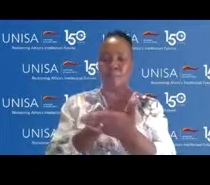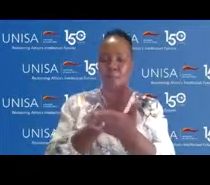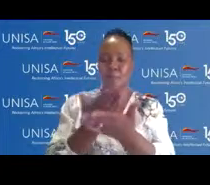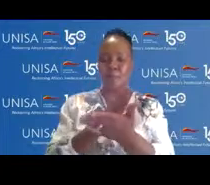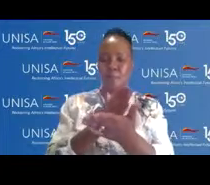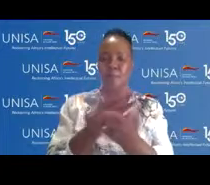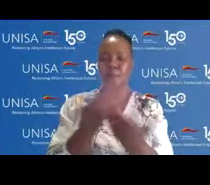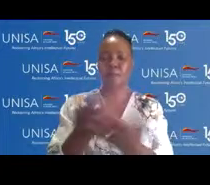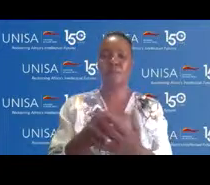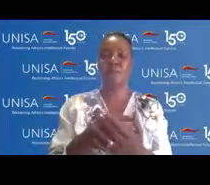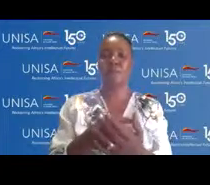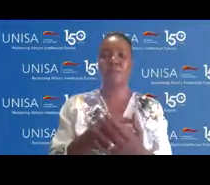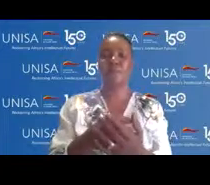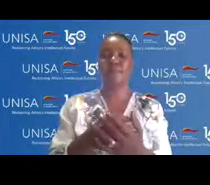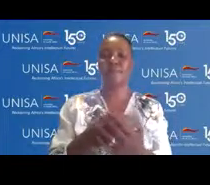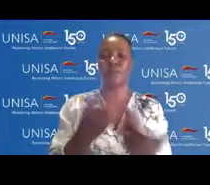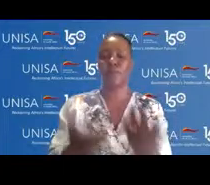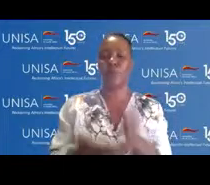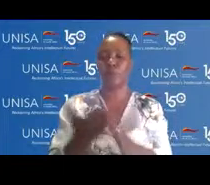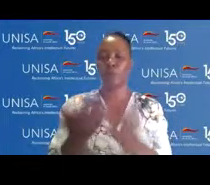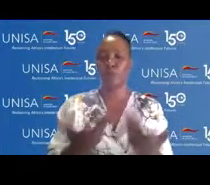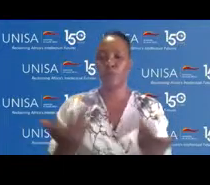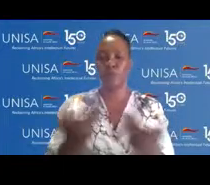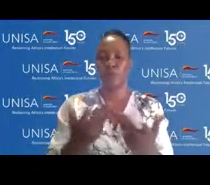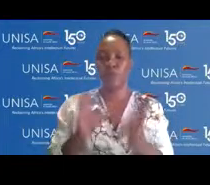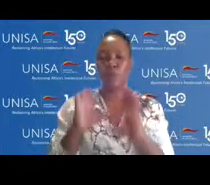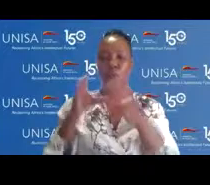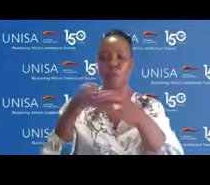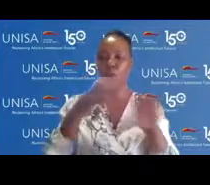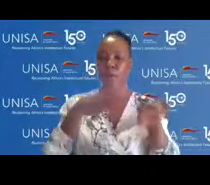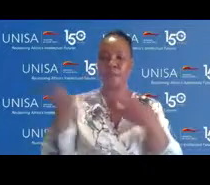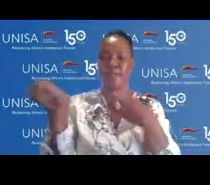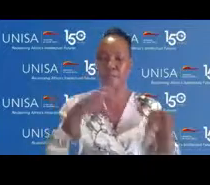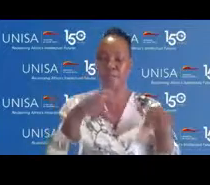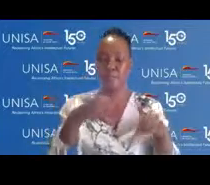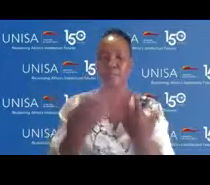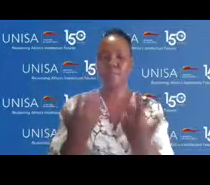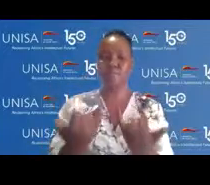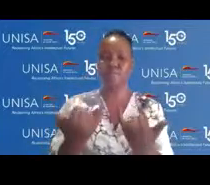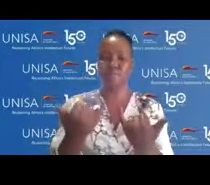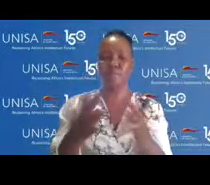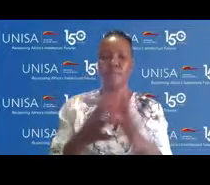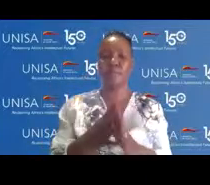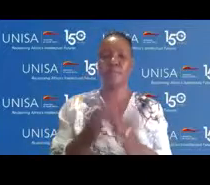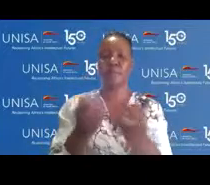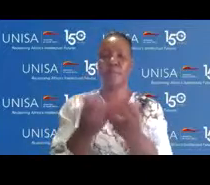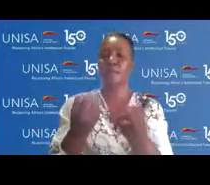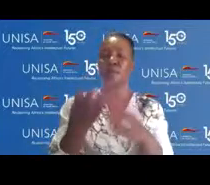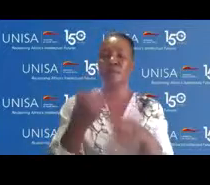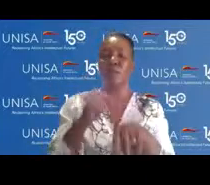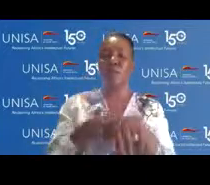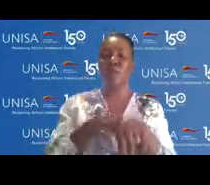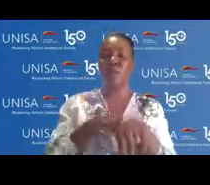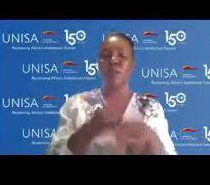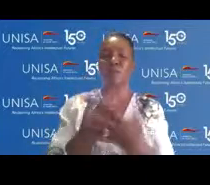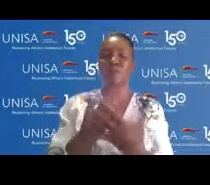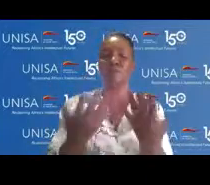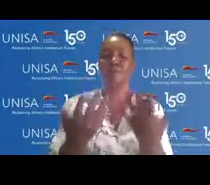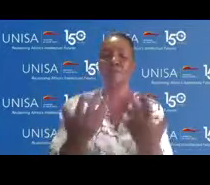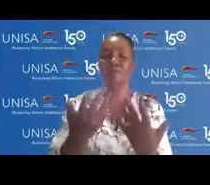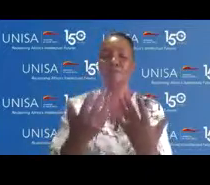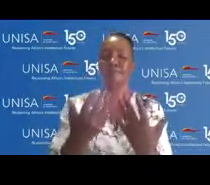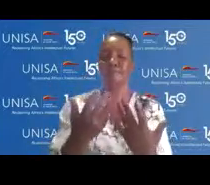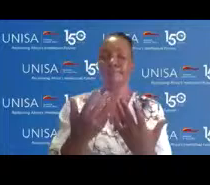to the forum activity. Now, a lot of times when you, how can I